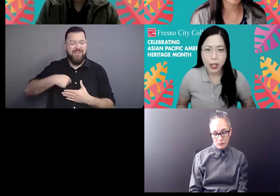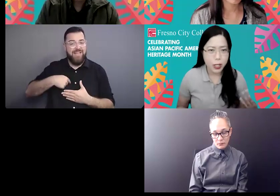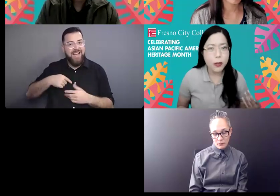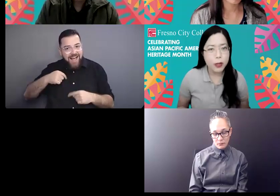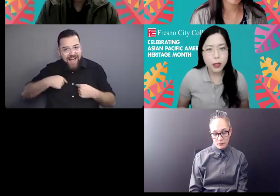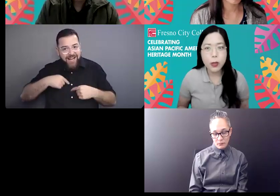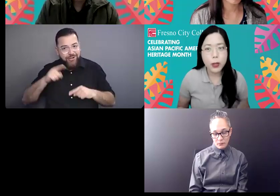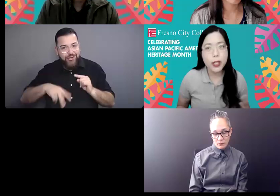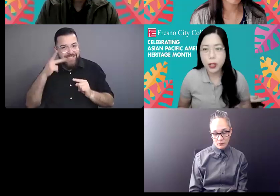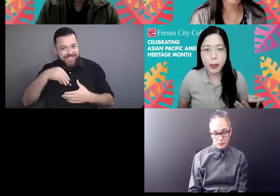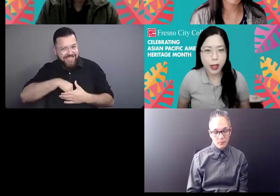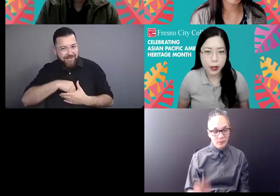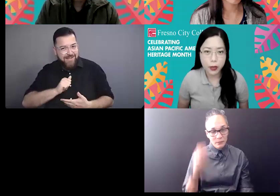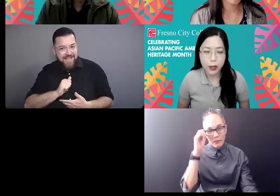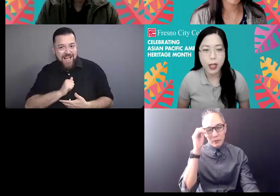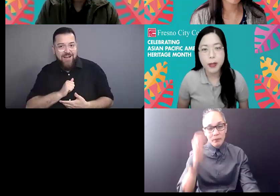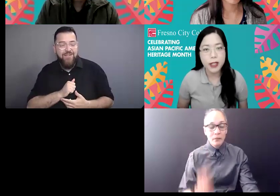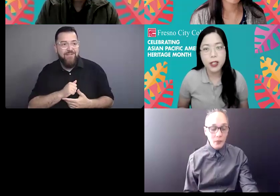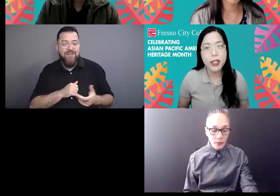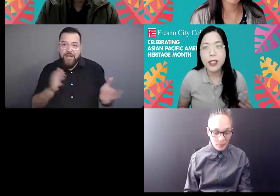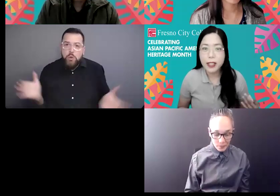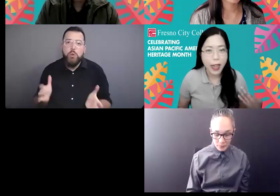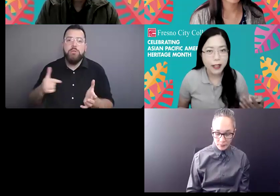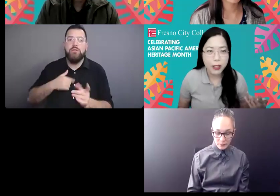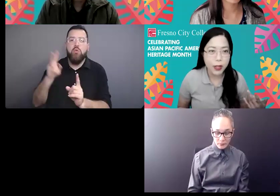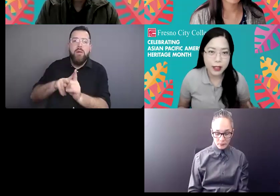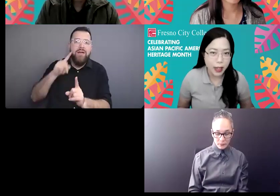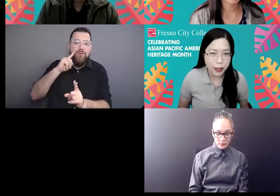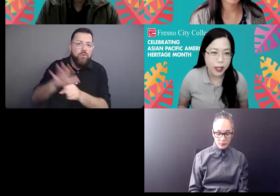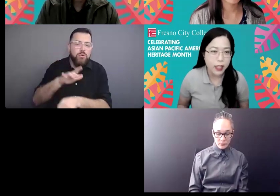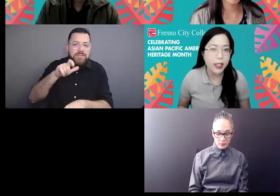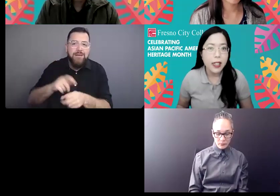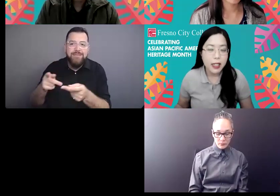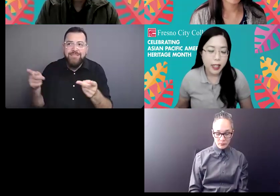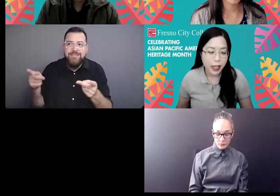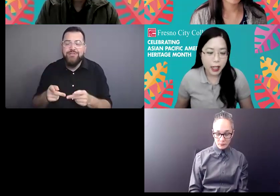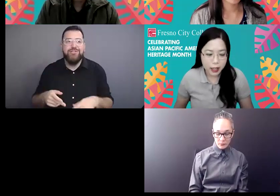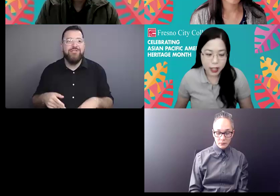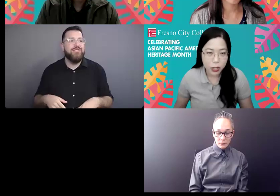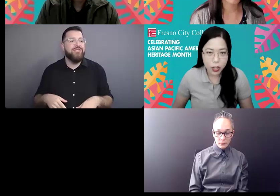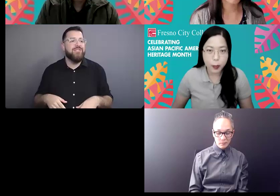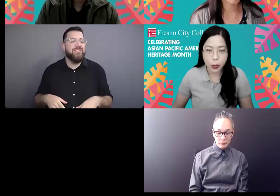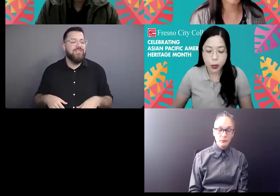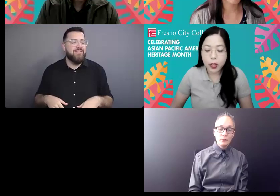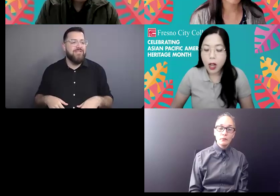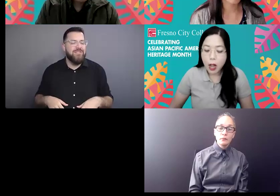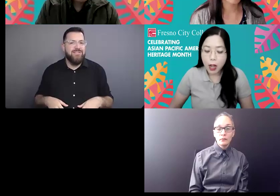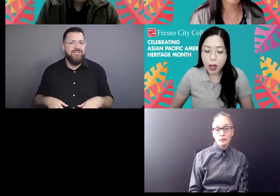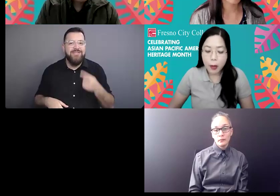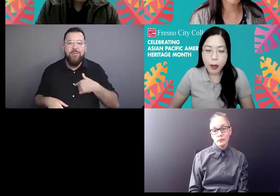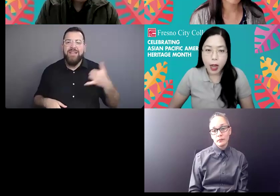yes, you totally should apply for a full-time position. Yes, you can definitely take a leadership